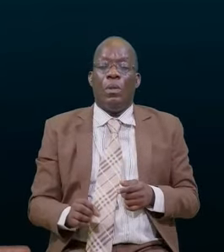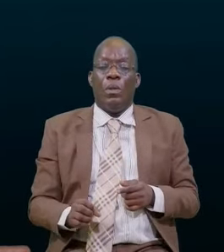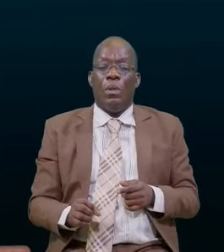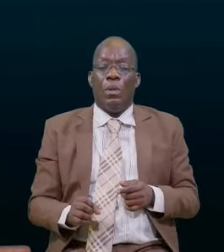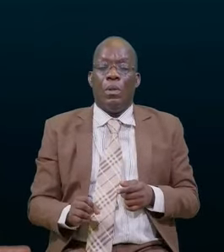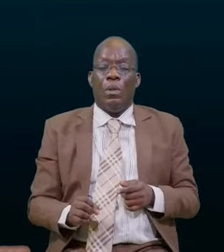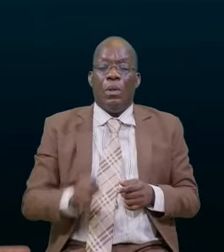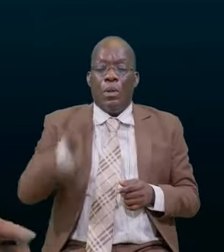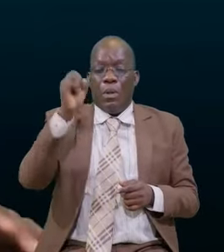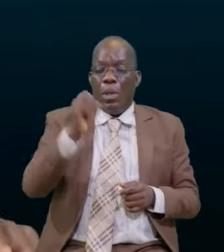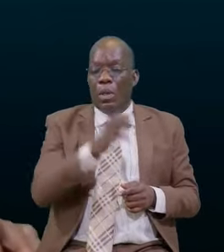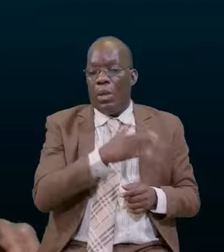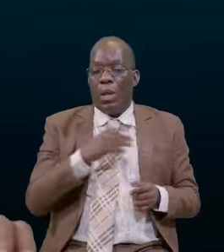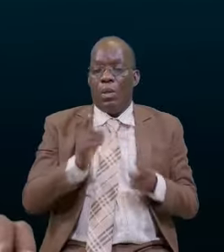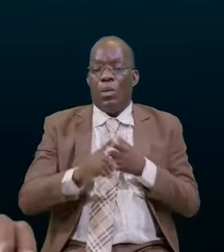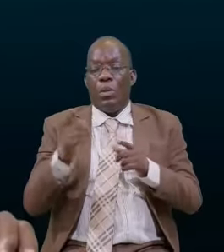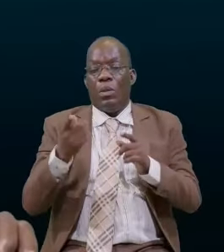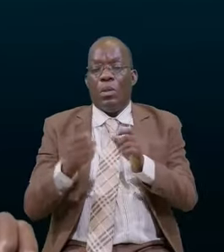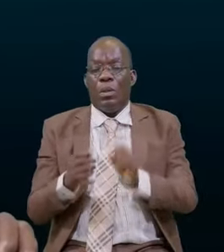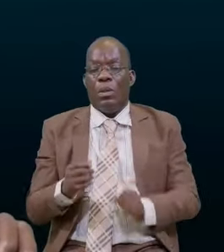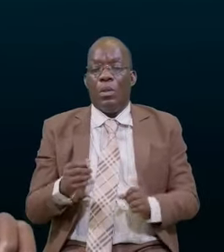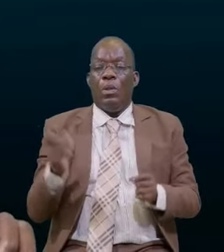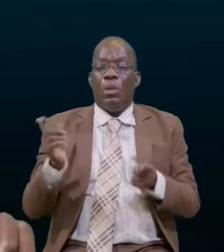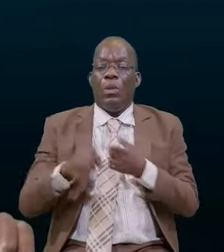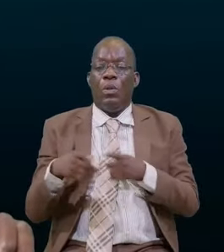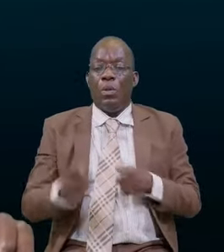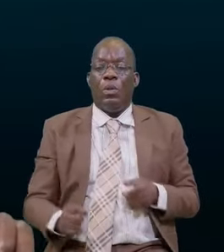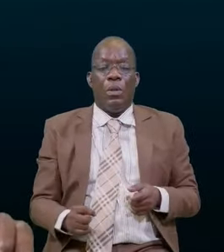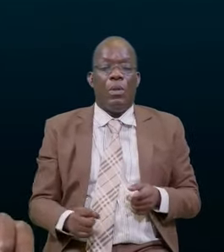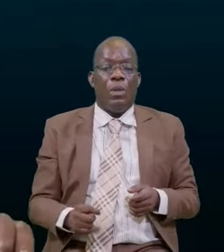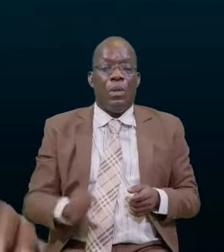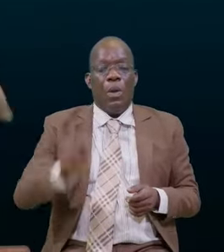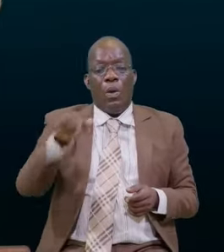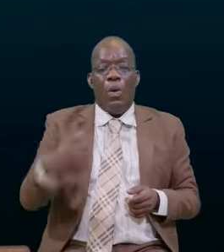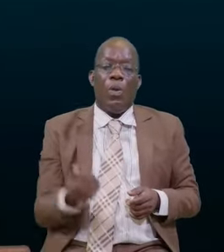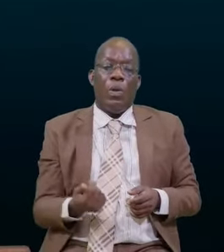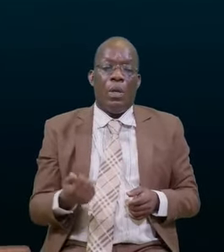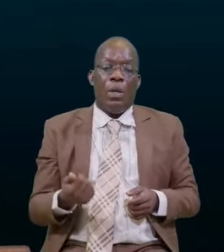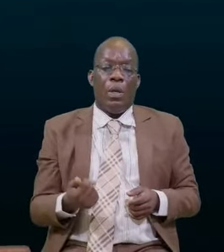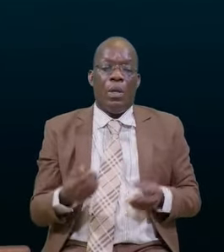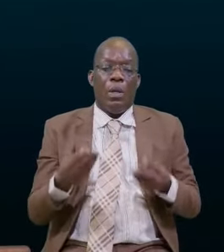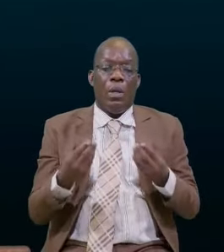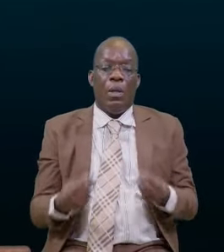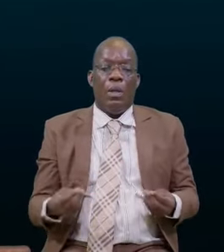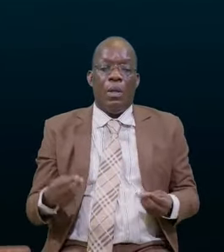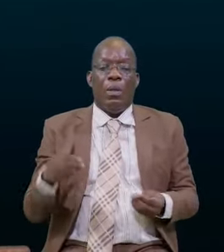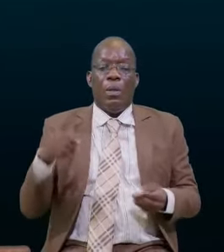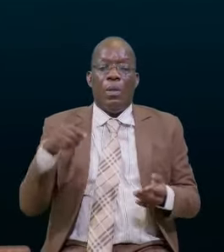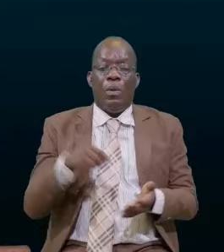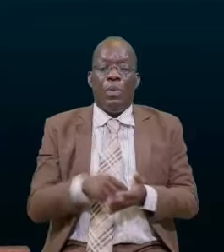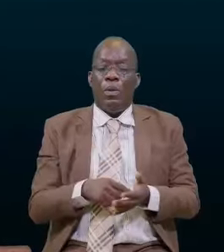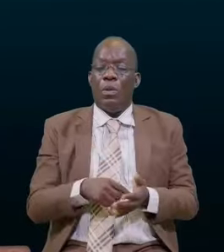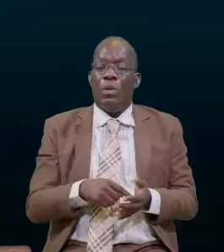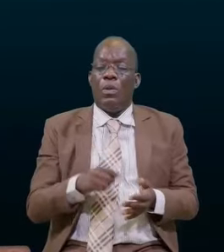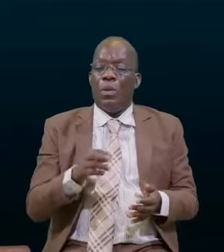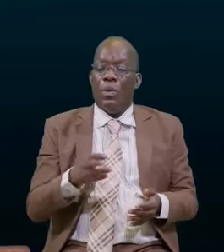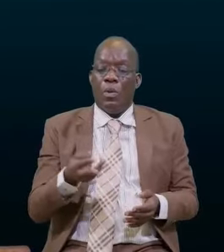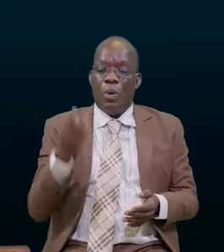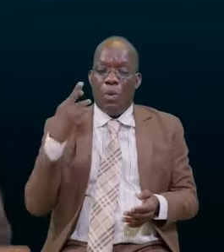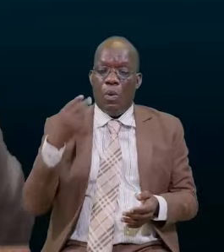land this is the Antichrist which appearance will have great influence on the world